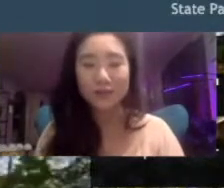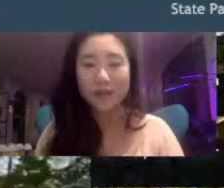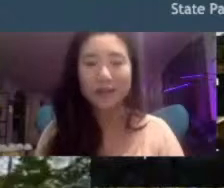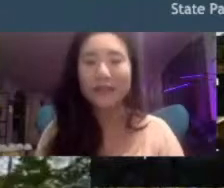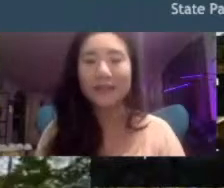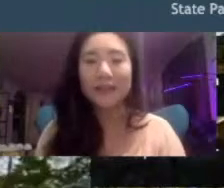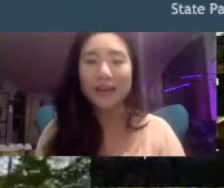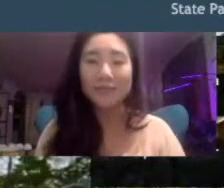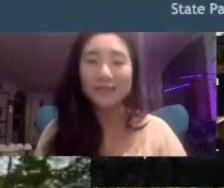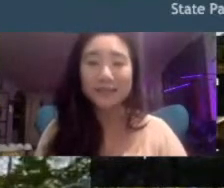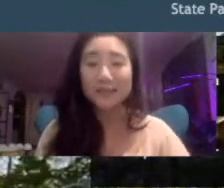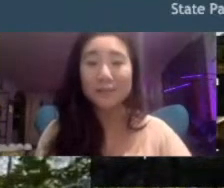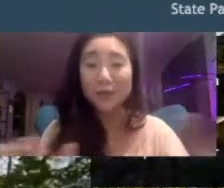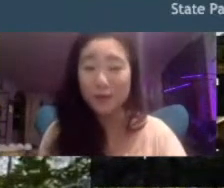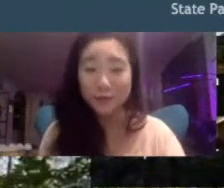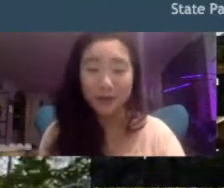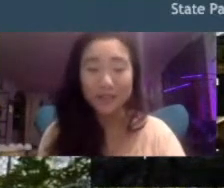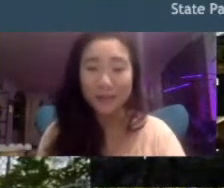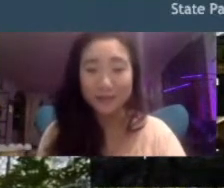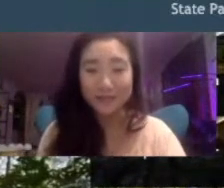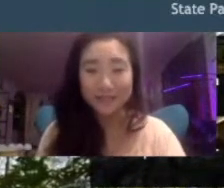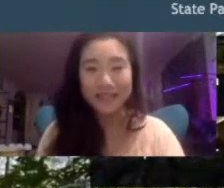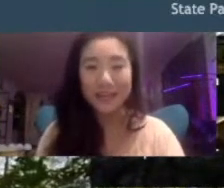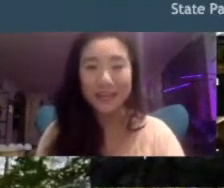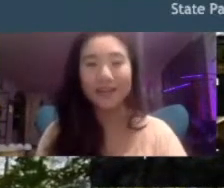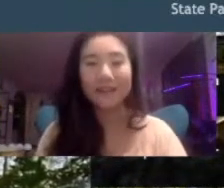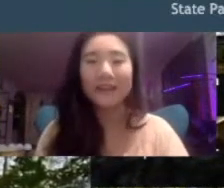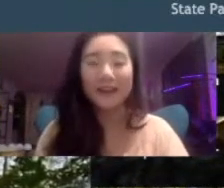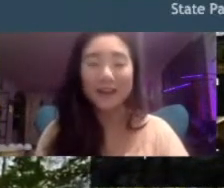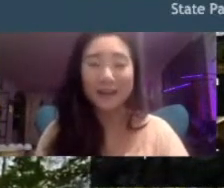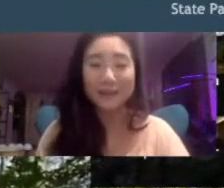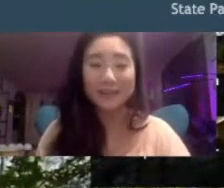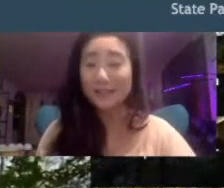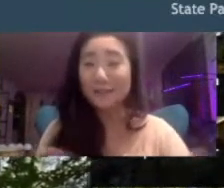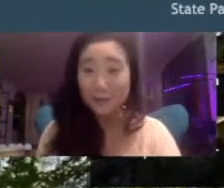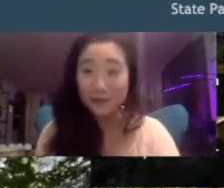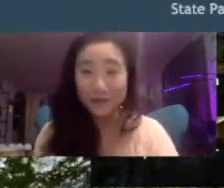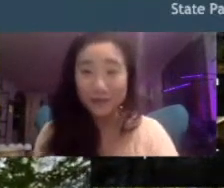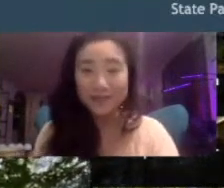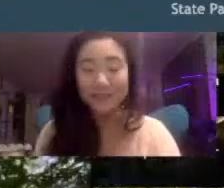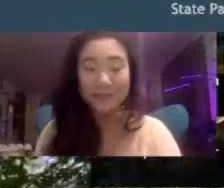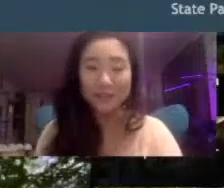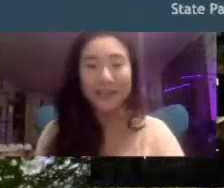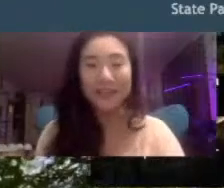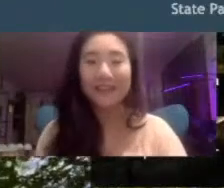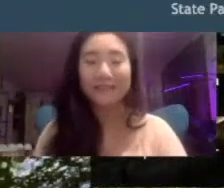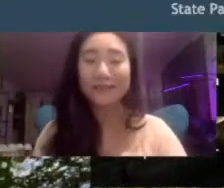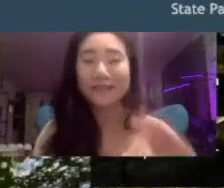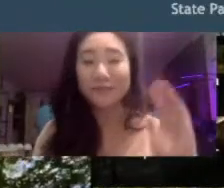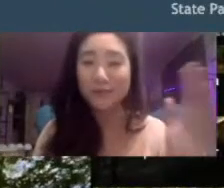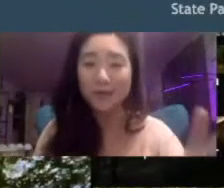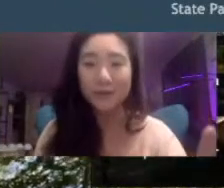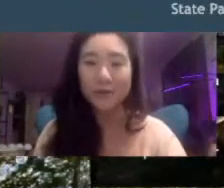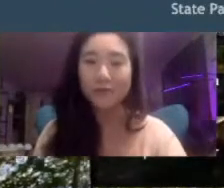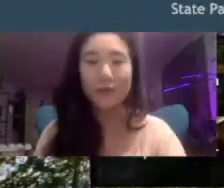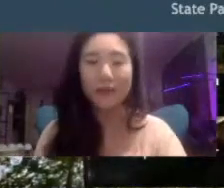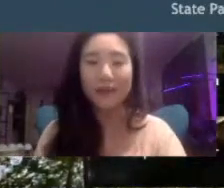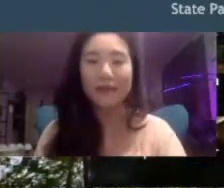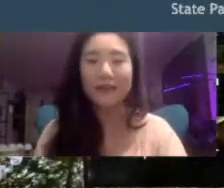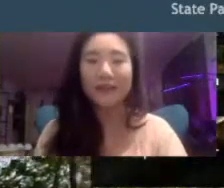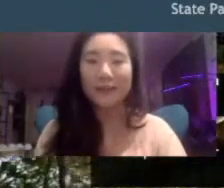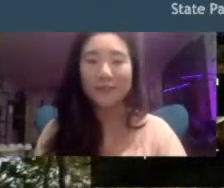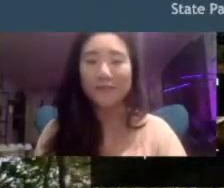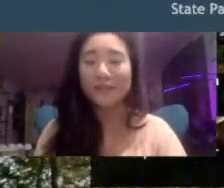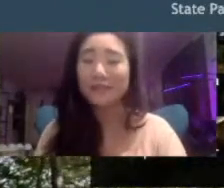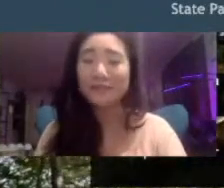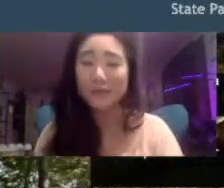going on. You can see this like beautiful autumnal scene here. It's September, folks, officially, so this is a really beautiful way